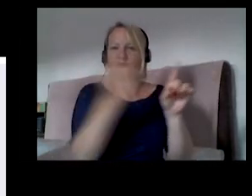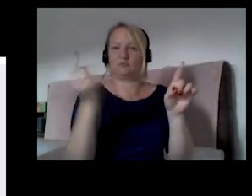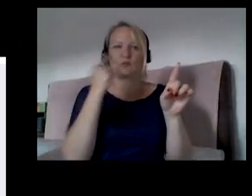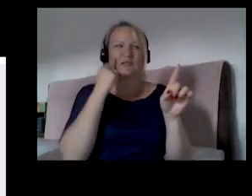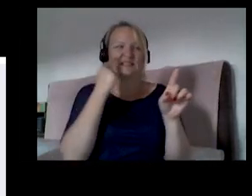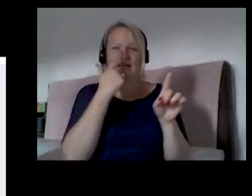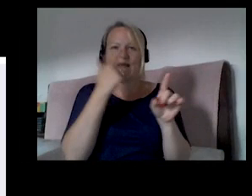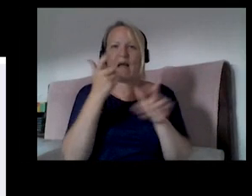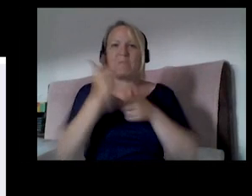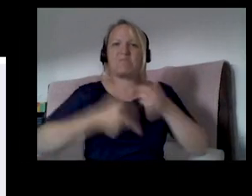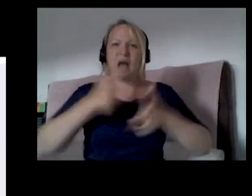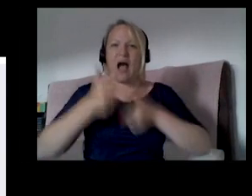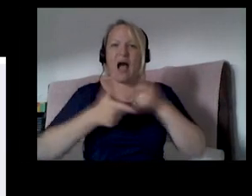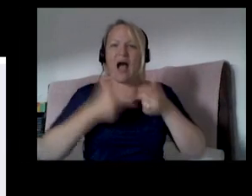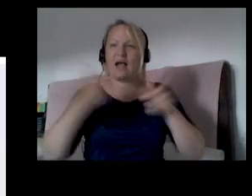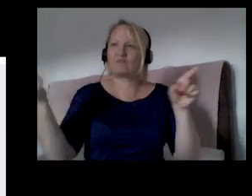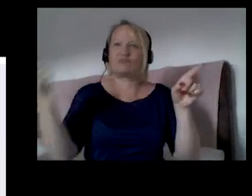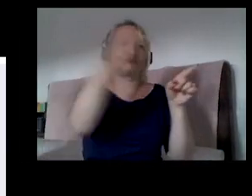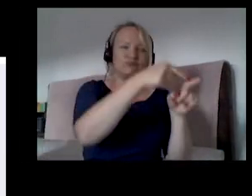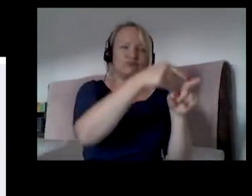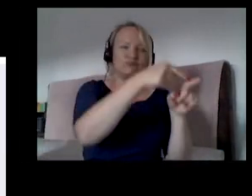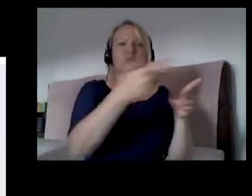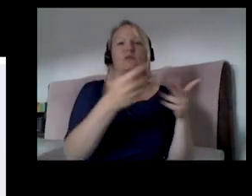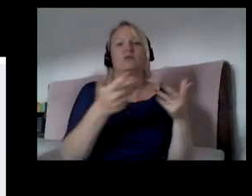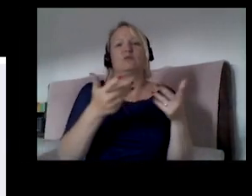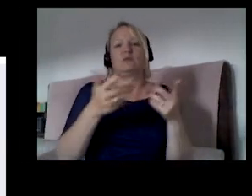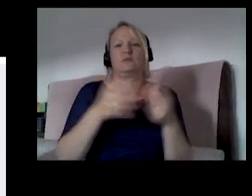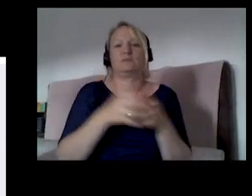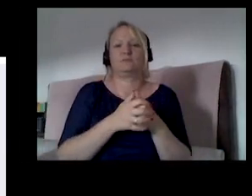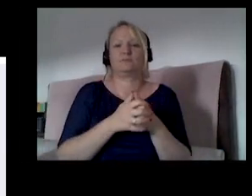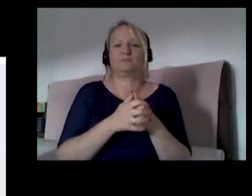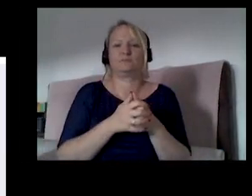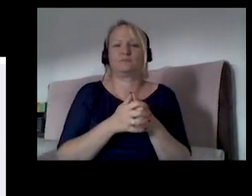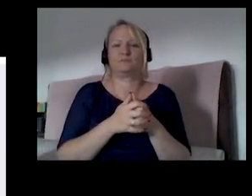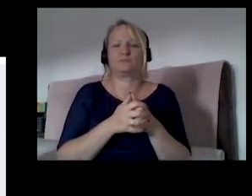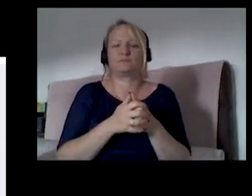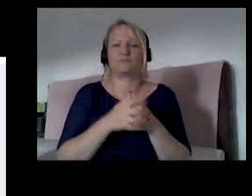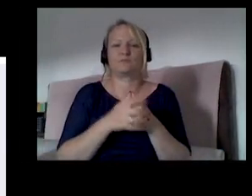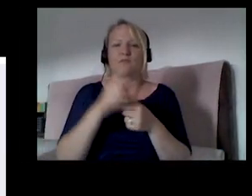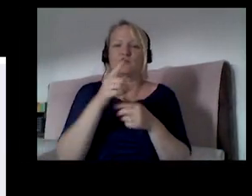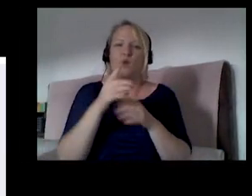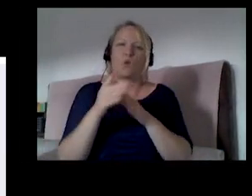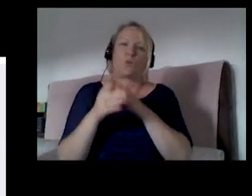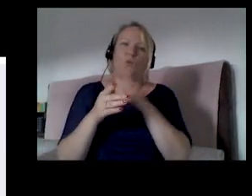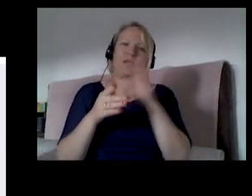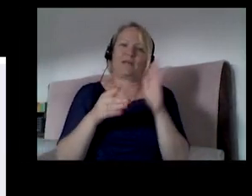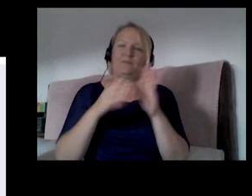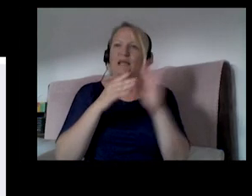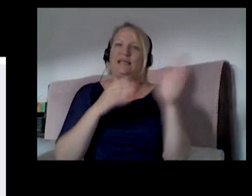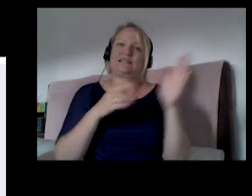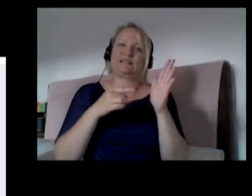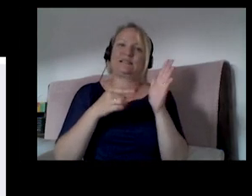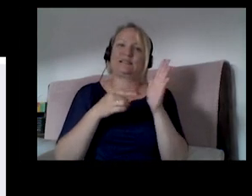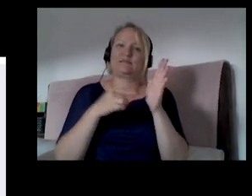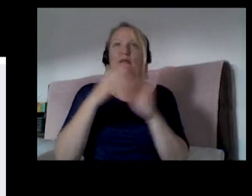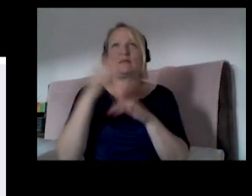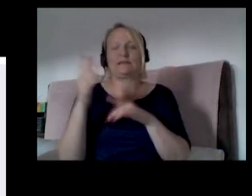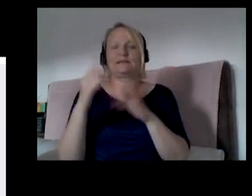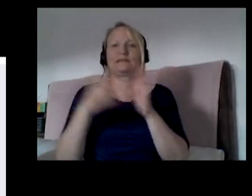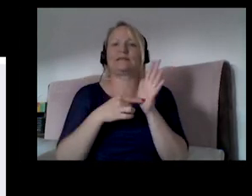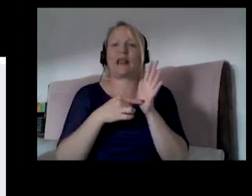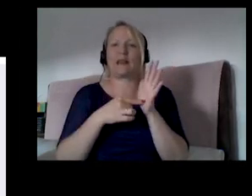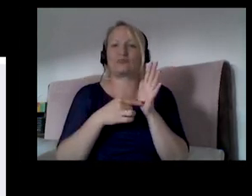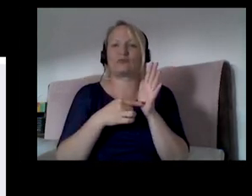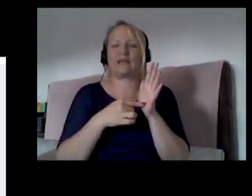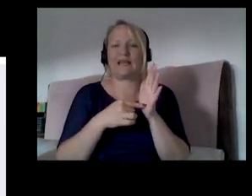commuter connections to make it easy to access employment by bike, also mitigating the severance caused by to East Tilbury